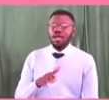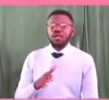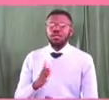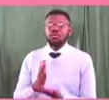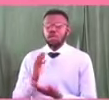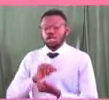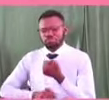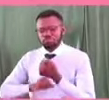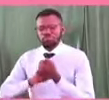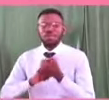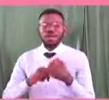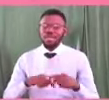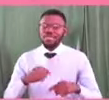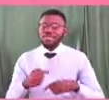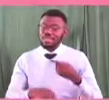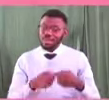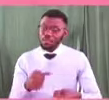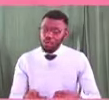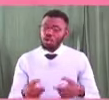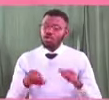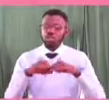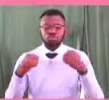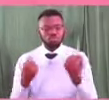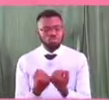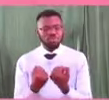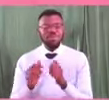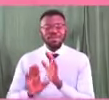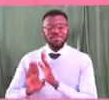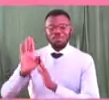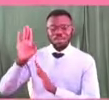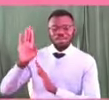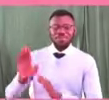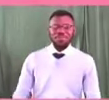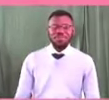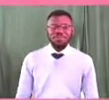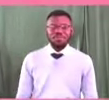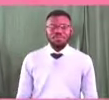of sustainable social development.